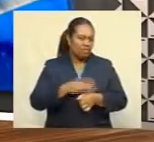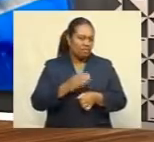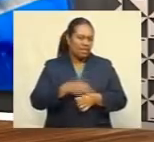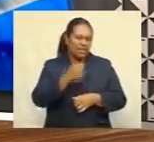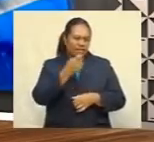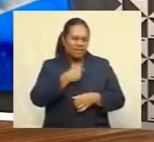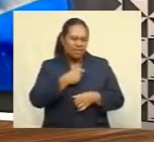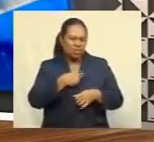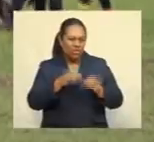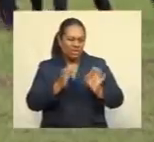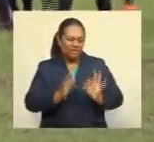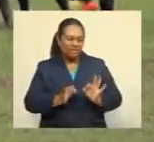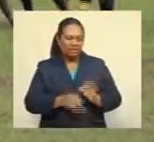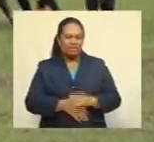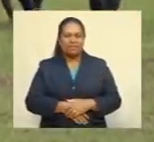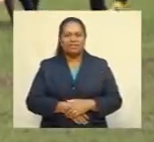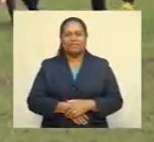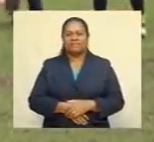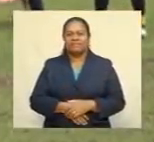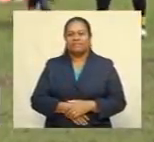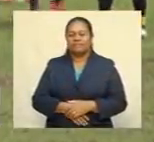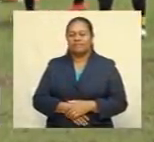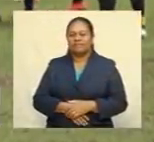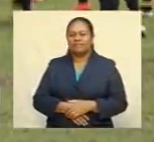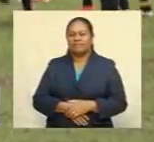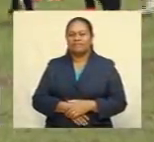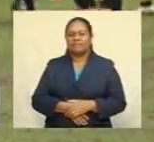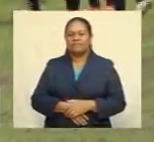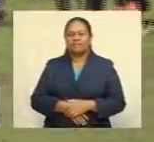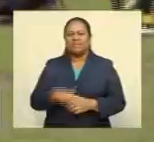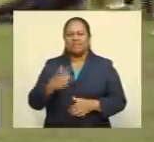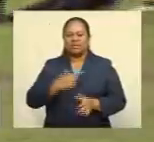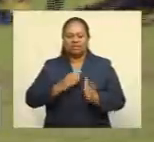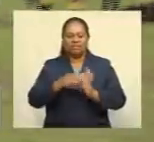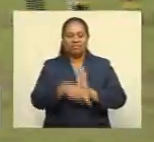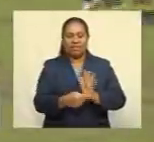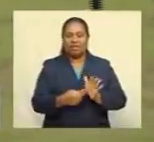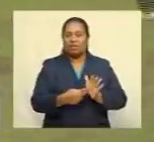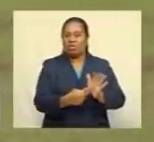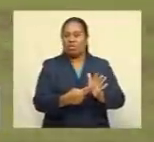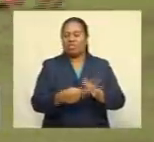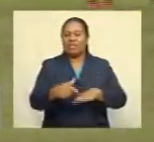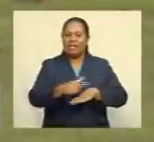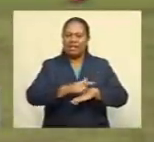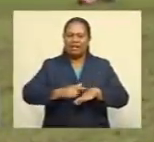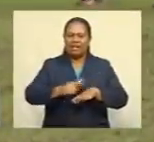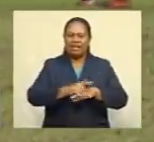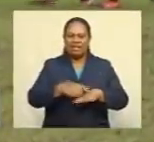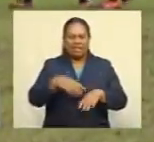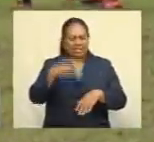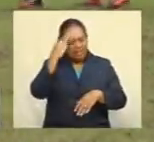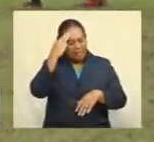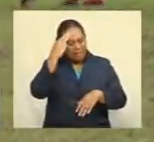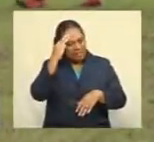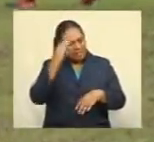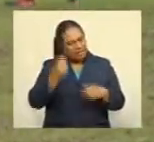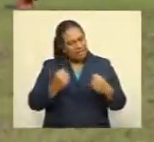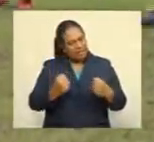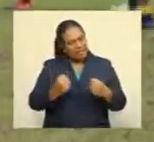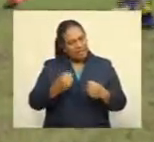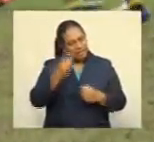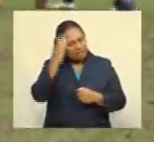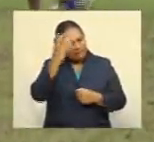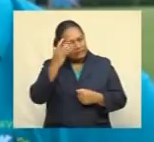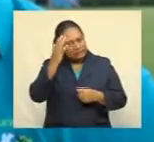Tali Materkula has more. After the loss to Northland, the players' mental fitness is a concern. Few areas of